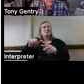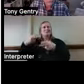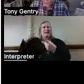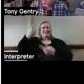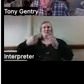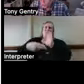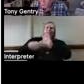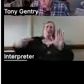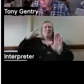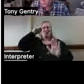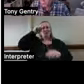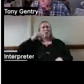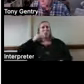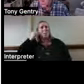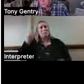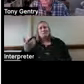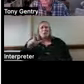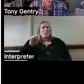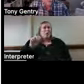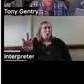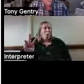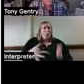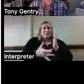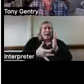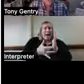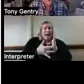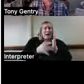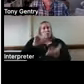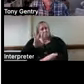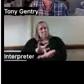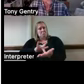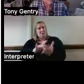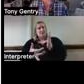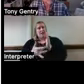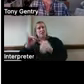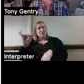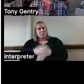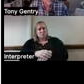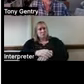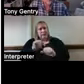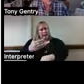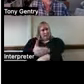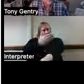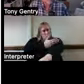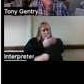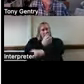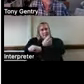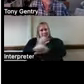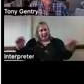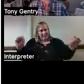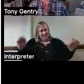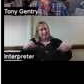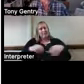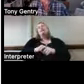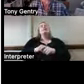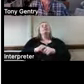include low tech and mid tech tools. Smart homes can improve safety and security. They can assist